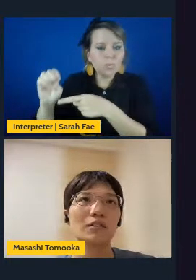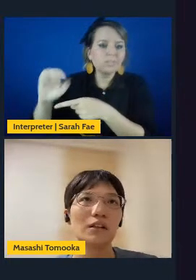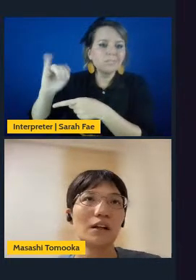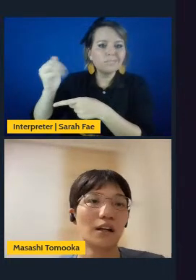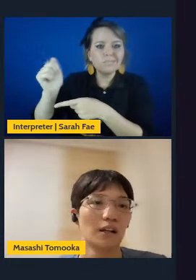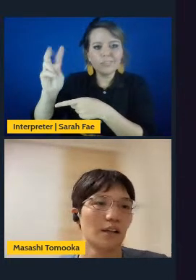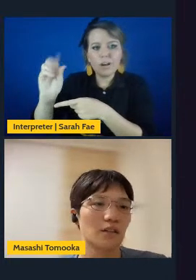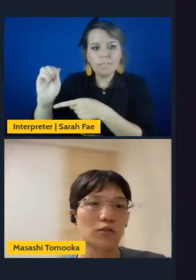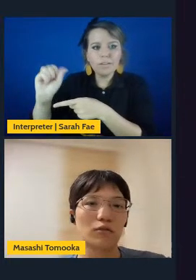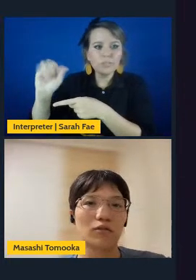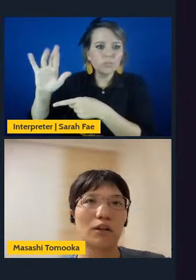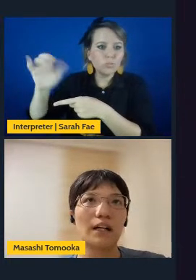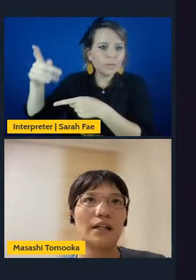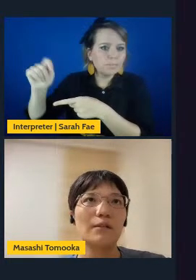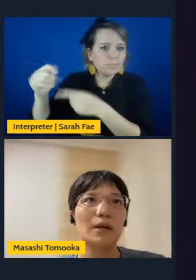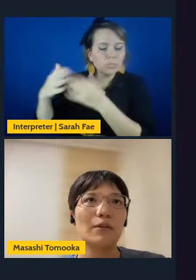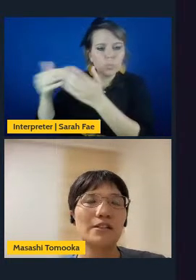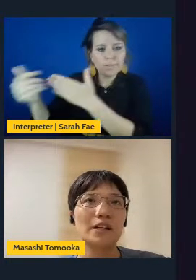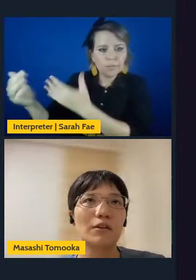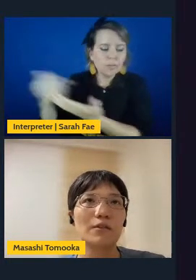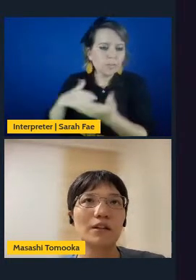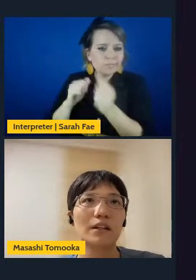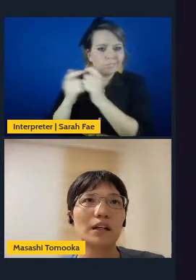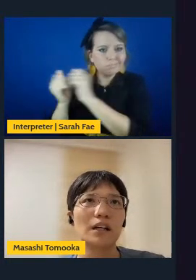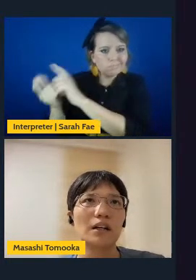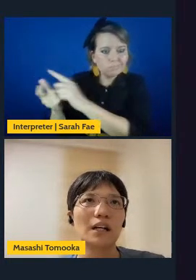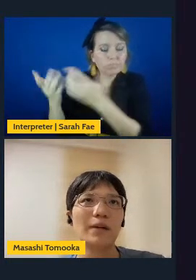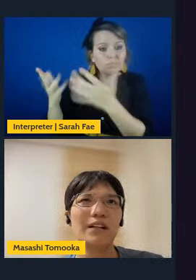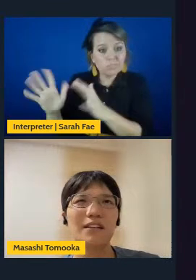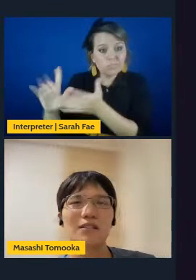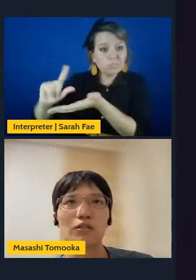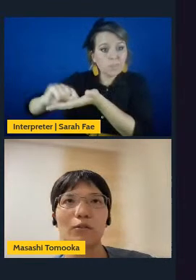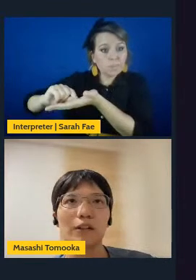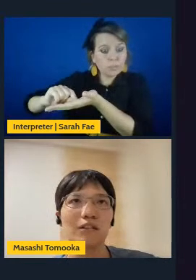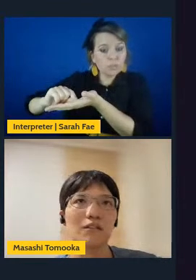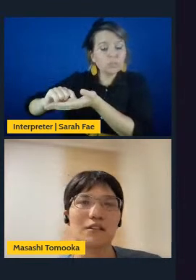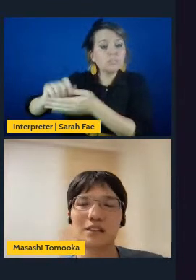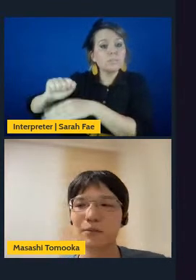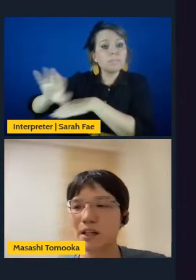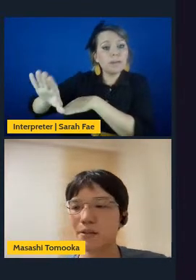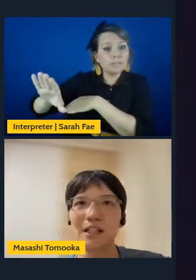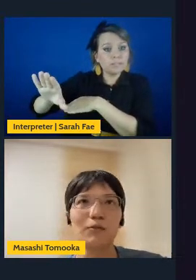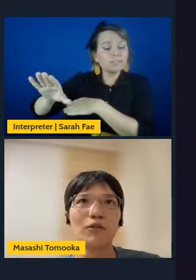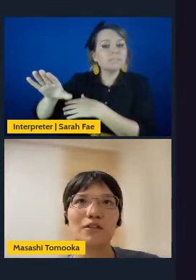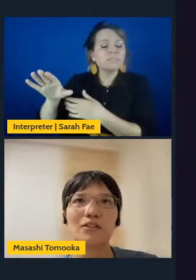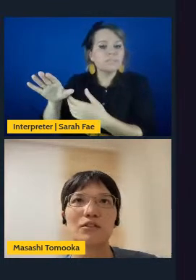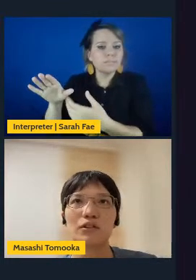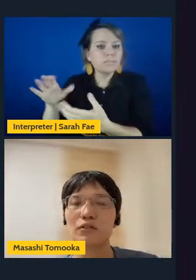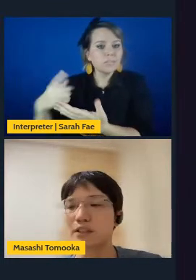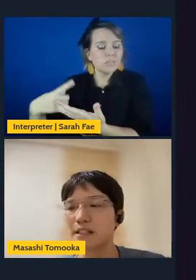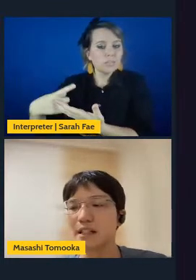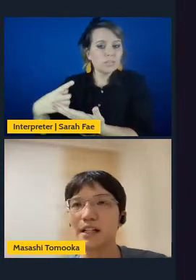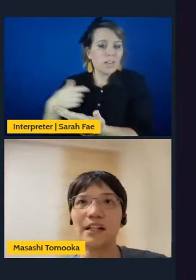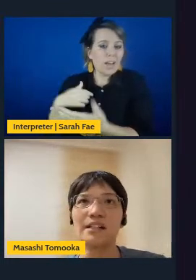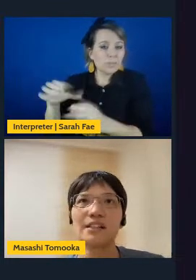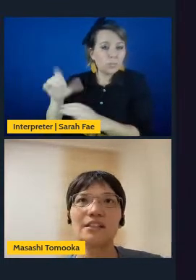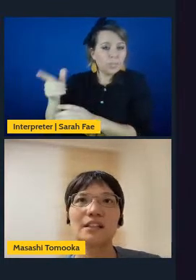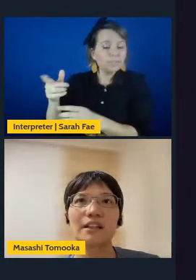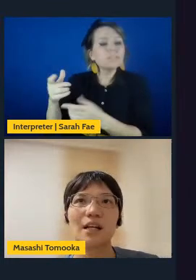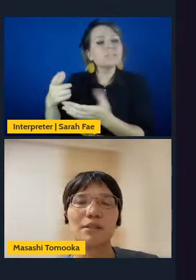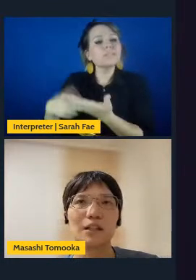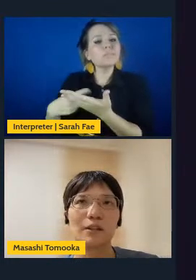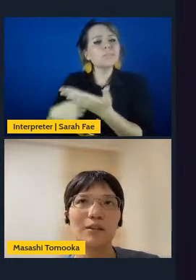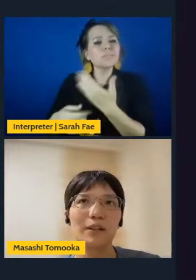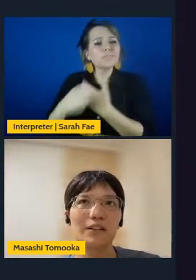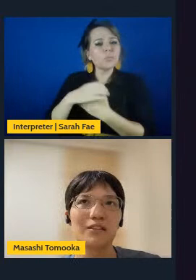or Go. So I published a web. I made this tool because sometimes I'm forced to use other languages